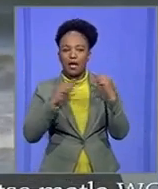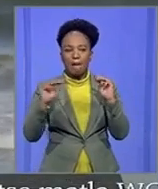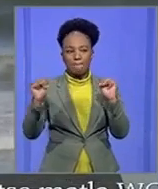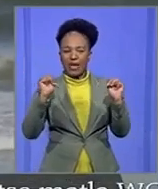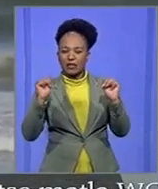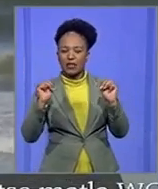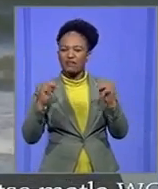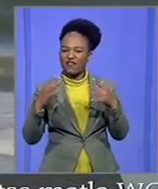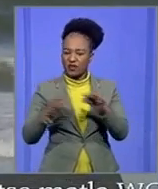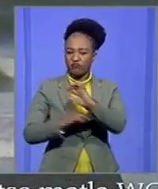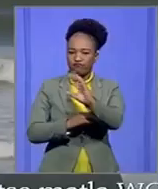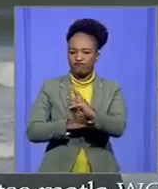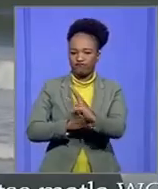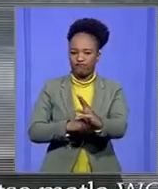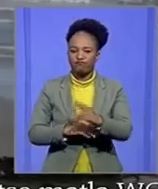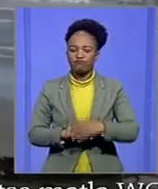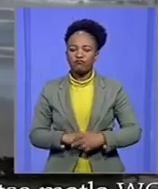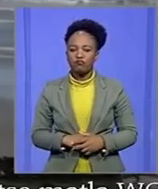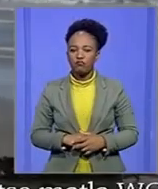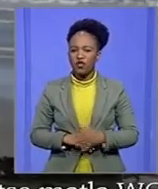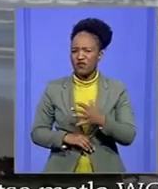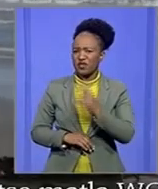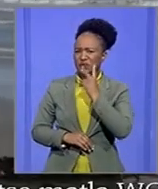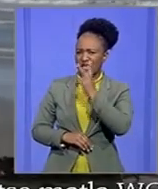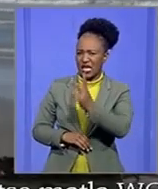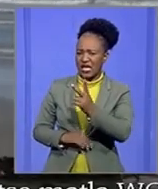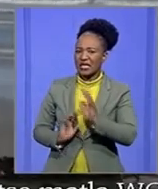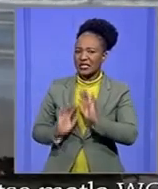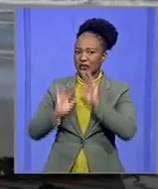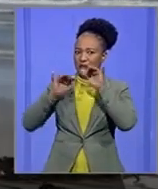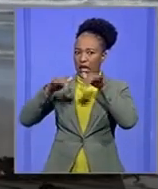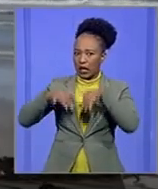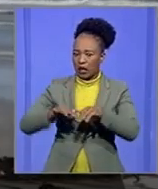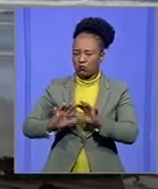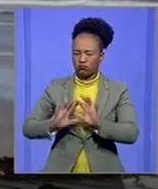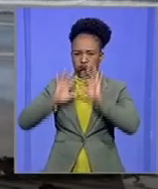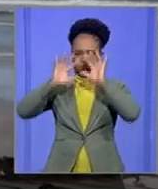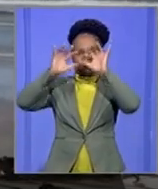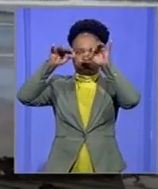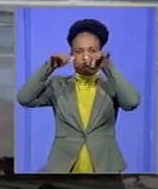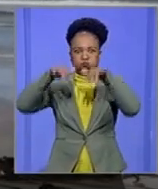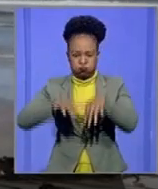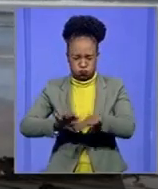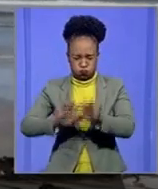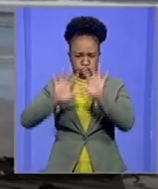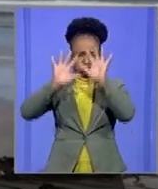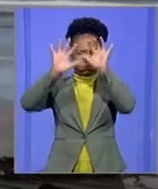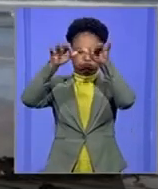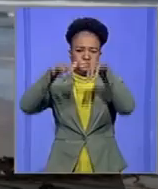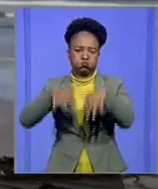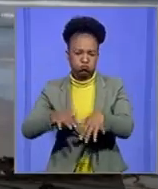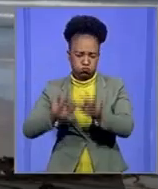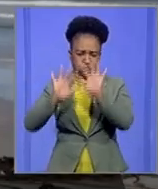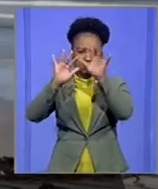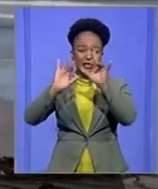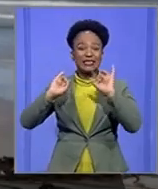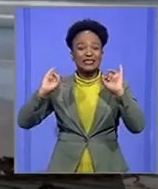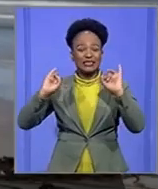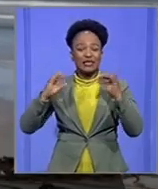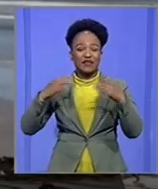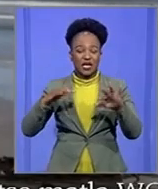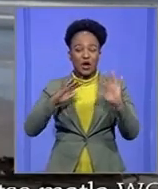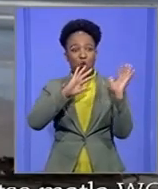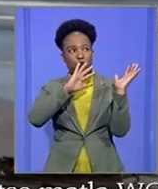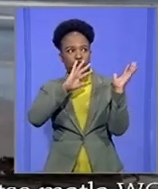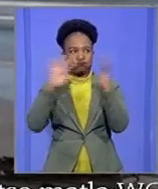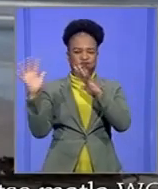got high wave heights up to 6 to 8 meters. We've got strong winds, a level 6 warning